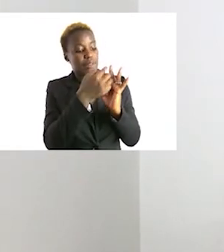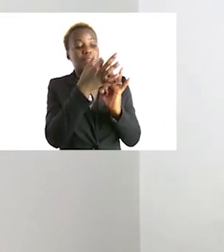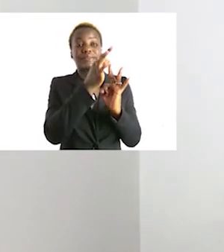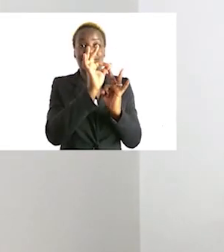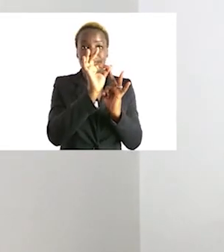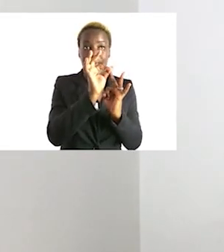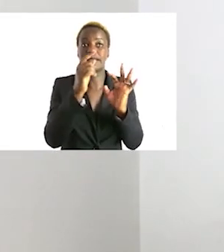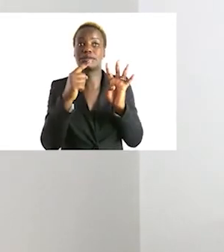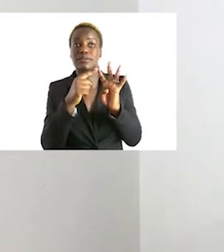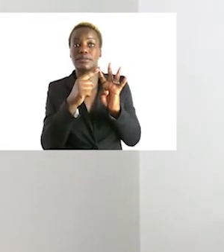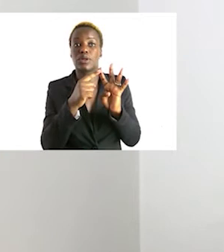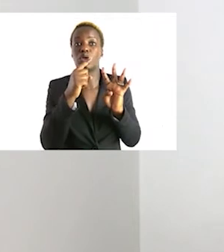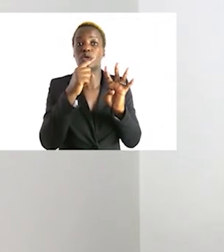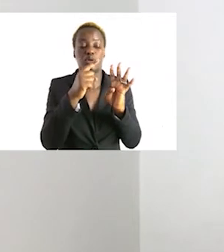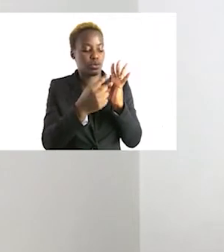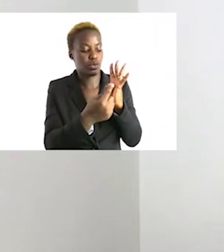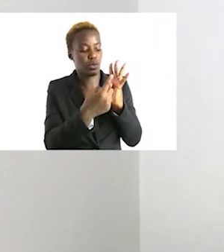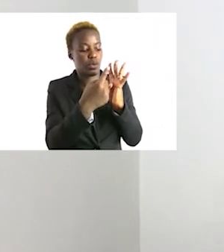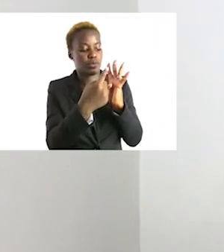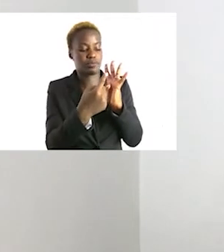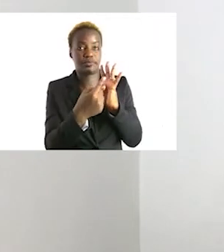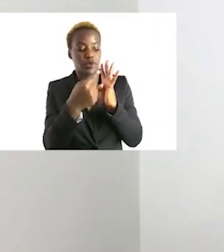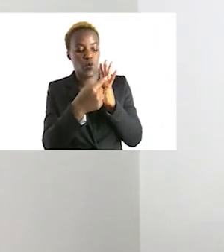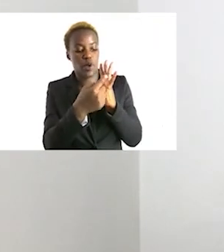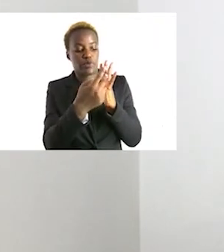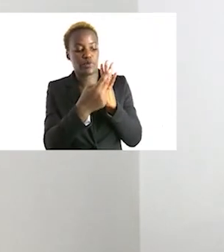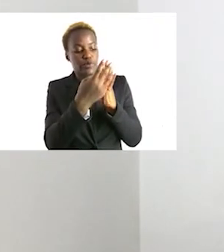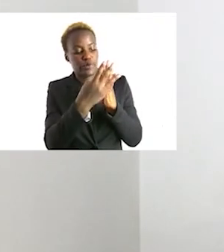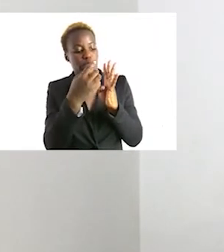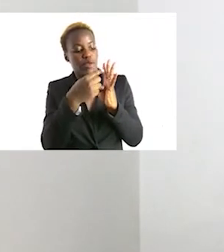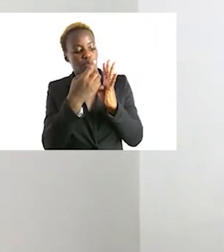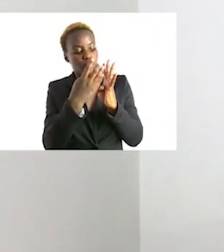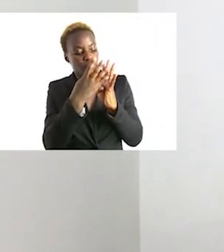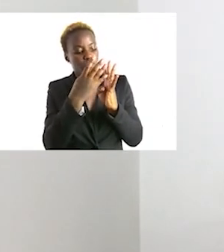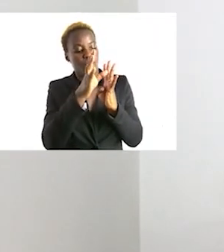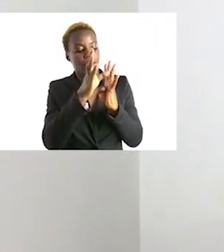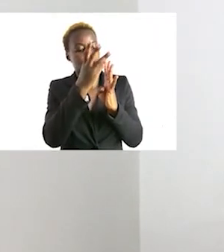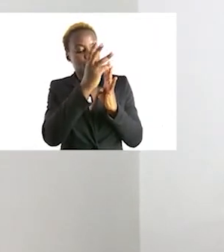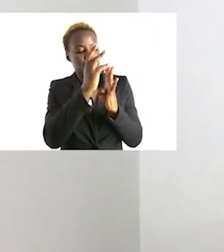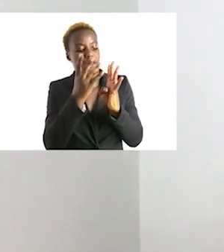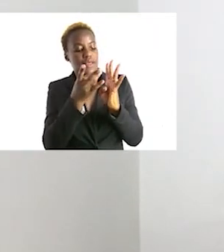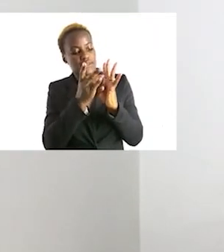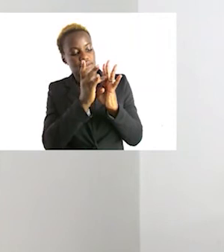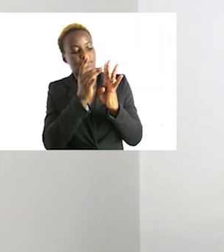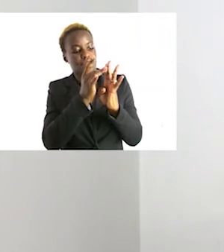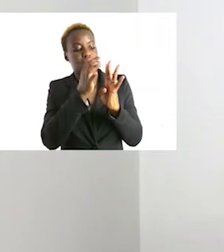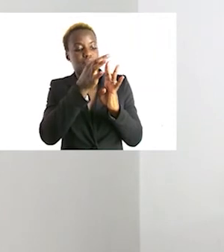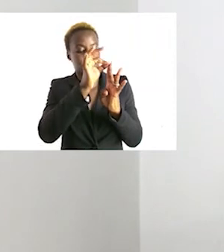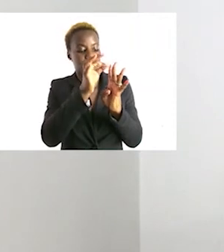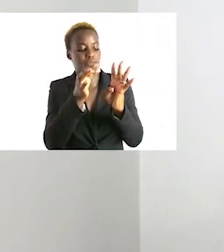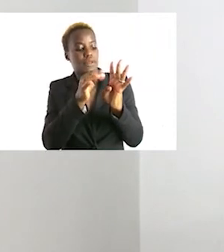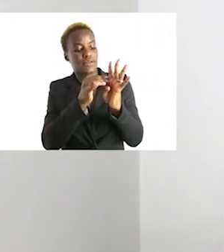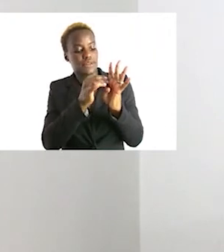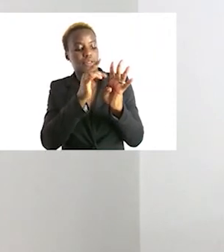3, then we count. 1, 2, 3, 4, 5, 6, 7, 8,